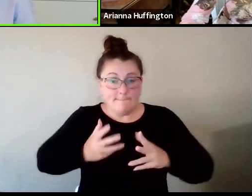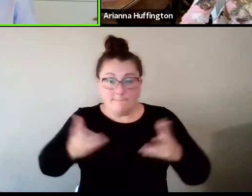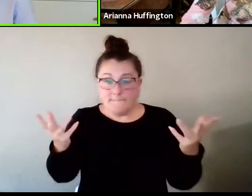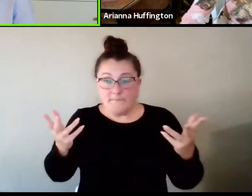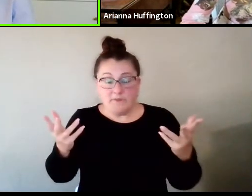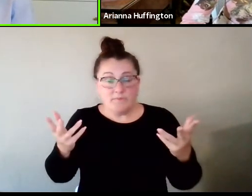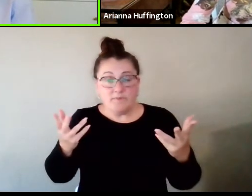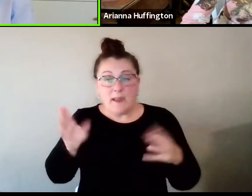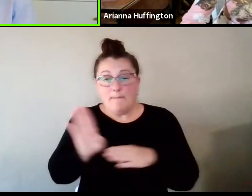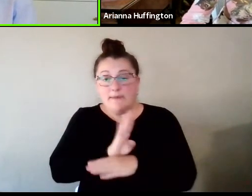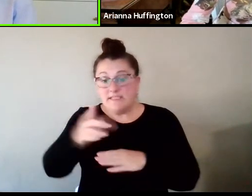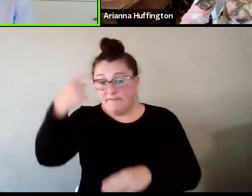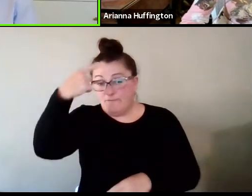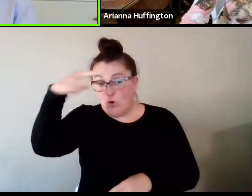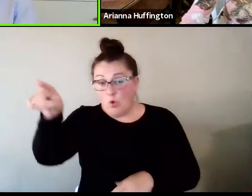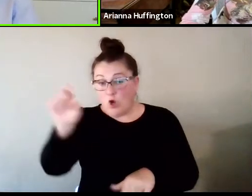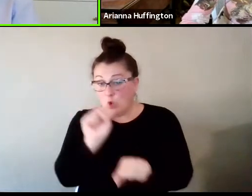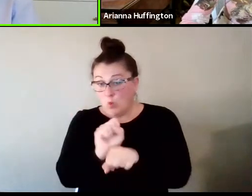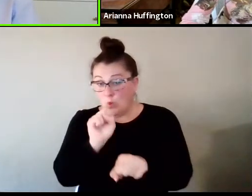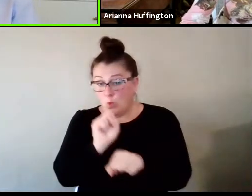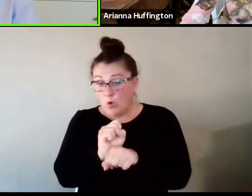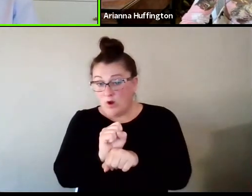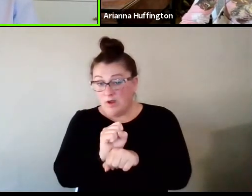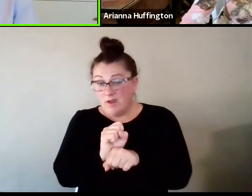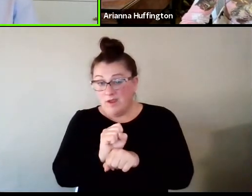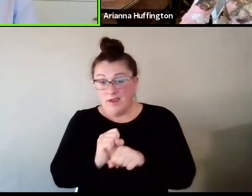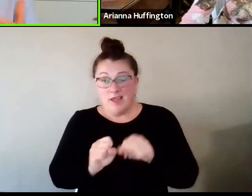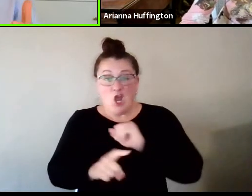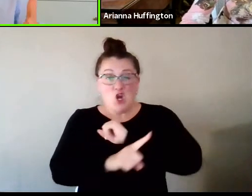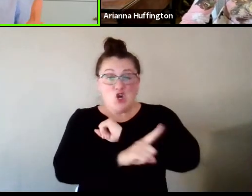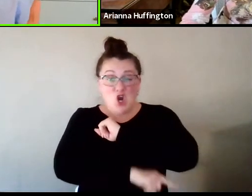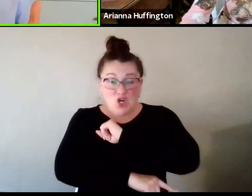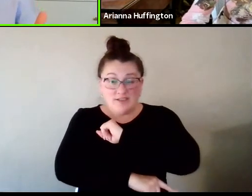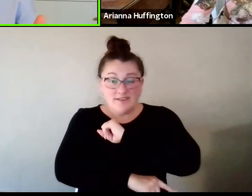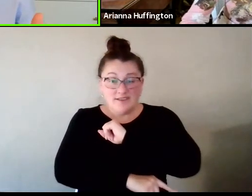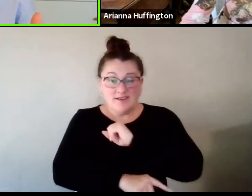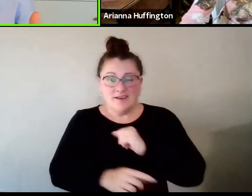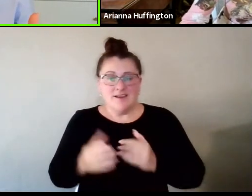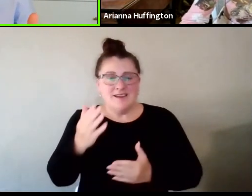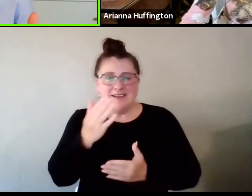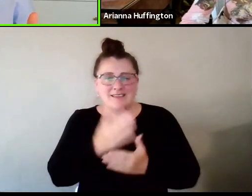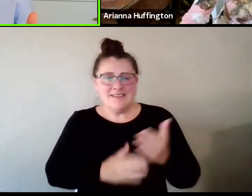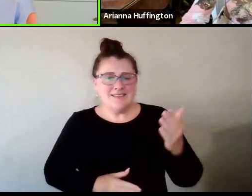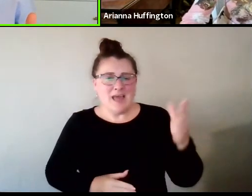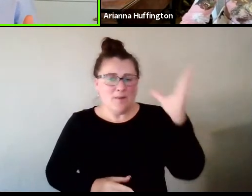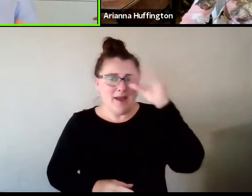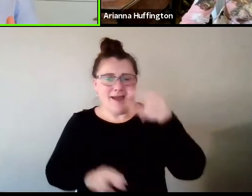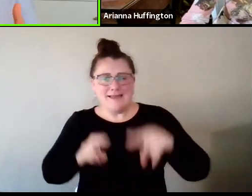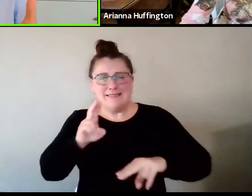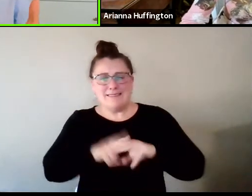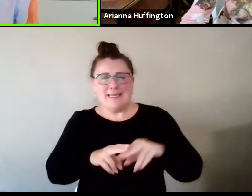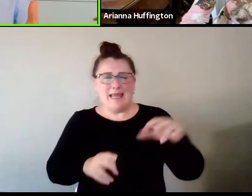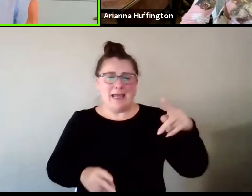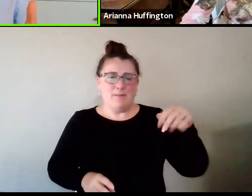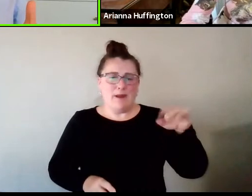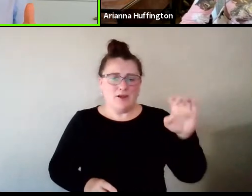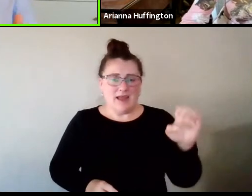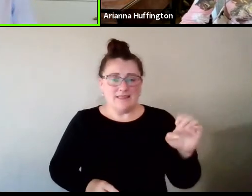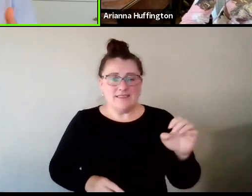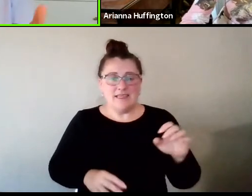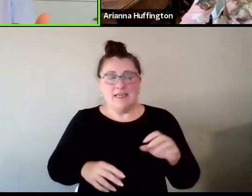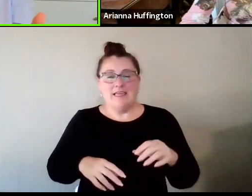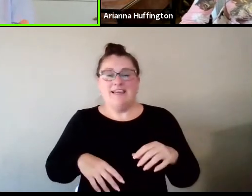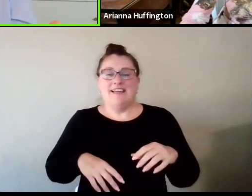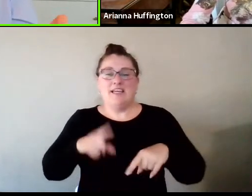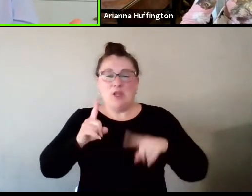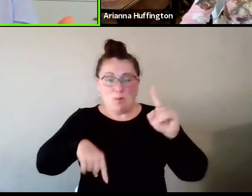business? Is work a curse because some dude sinned in paradise? You're multilingual, Arianna, so